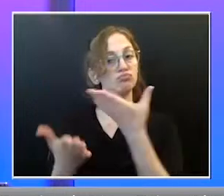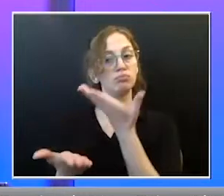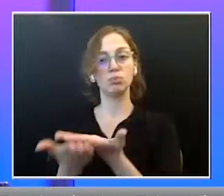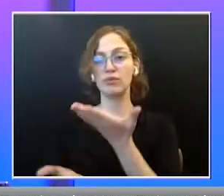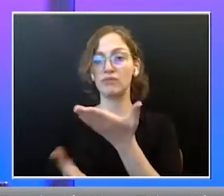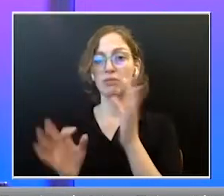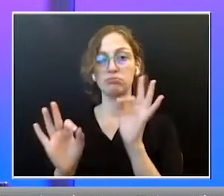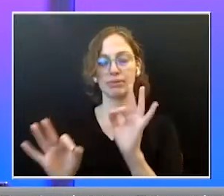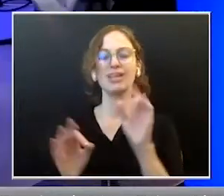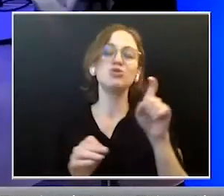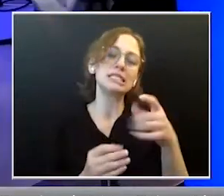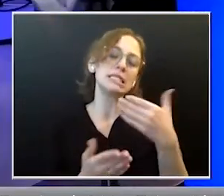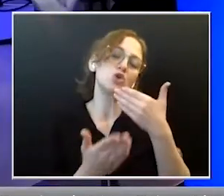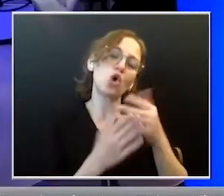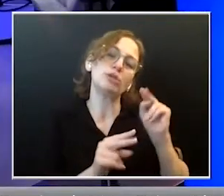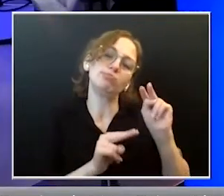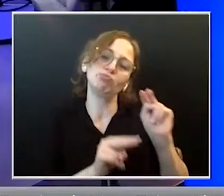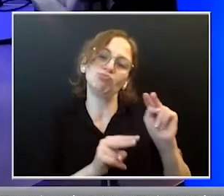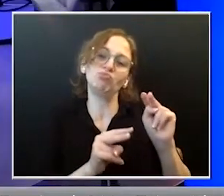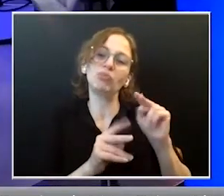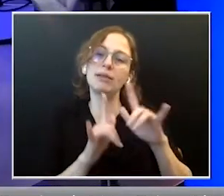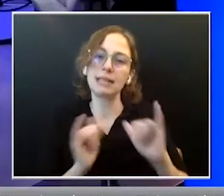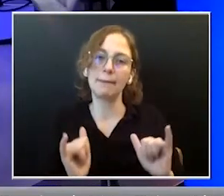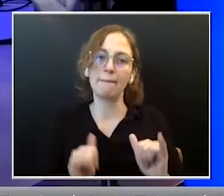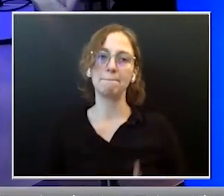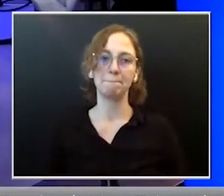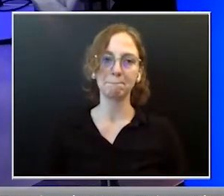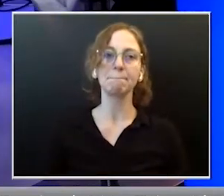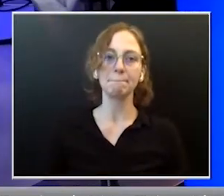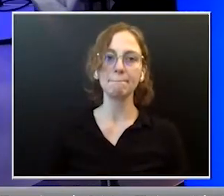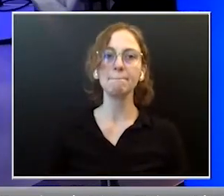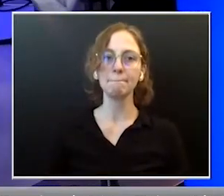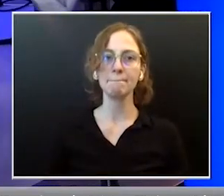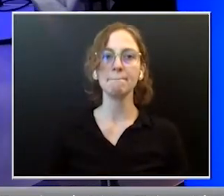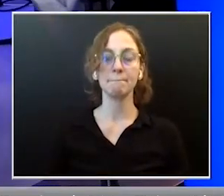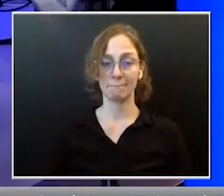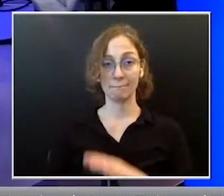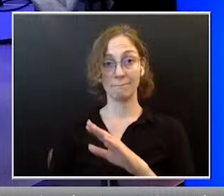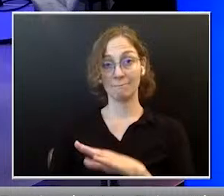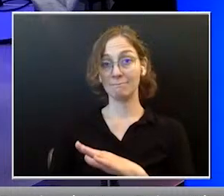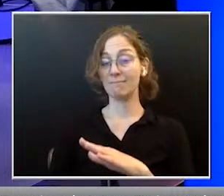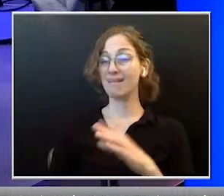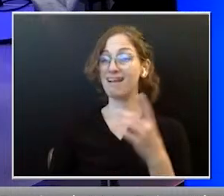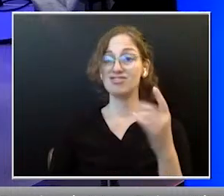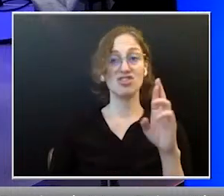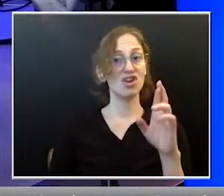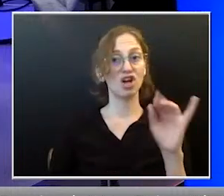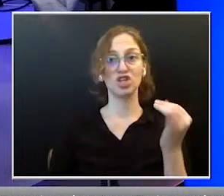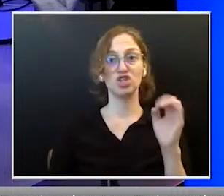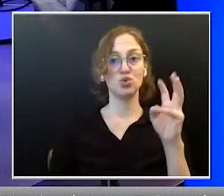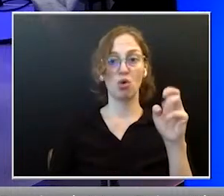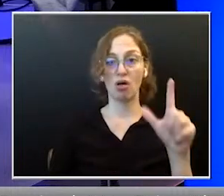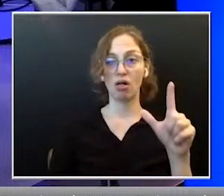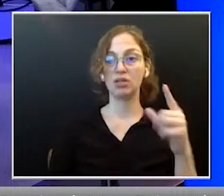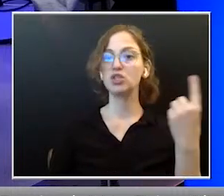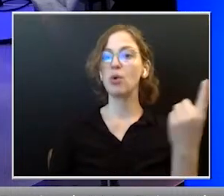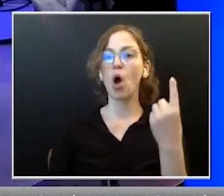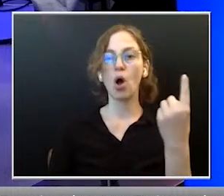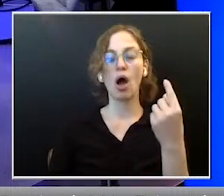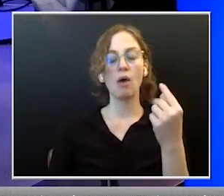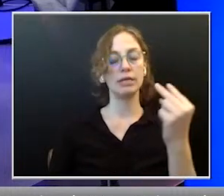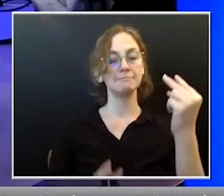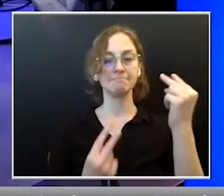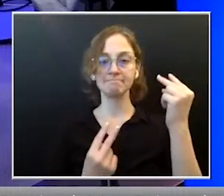surveillance. Which absolutely, yes. And Dr. Jewell, she was always monitoring on it very closely. Yes.